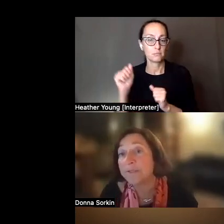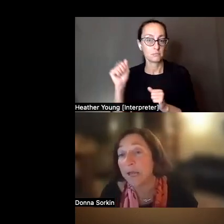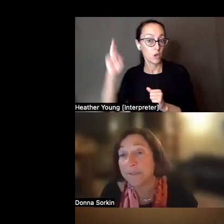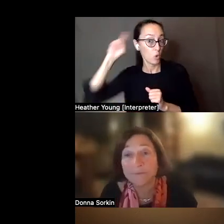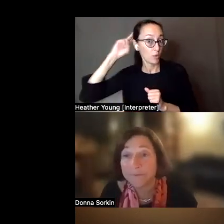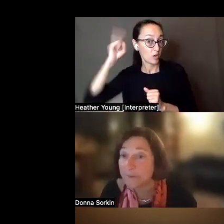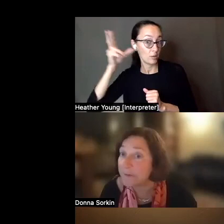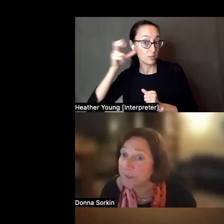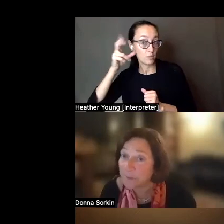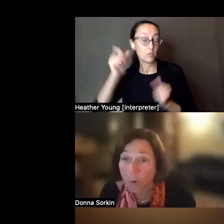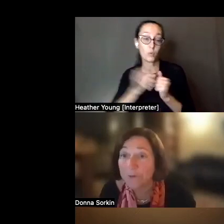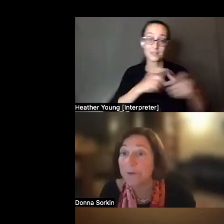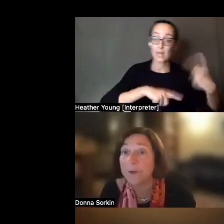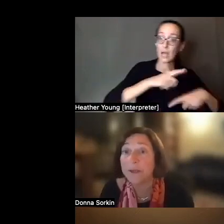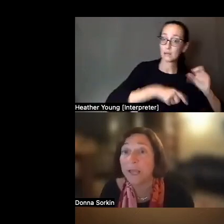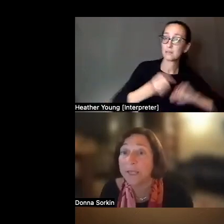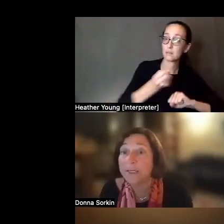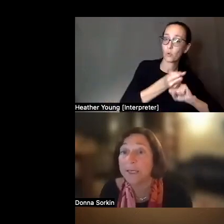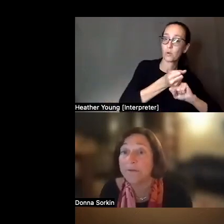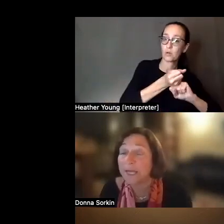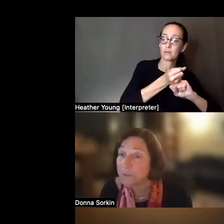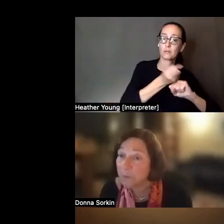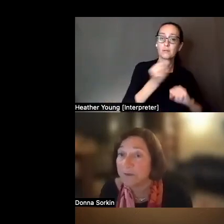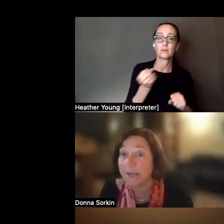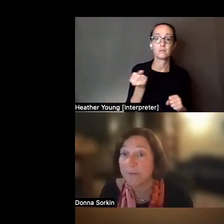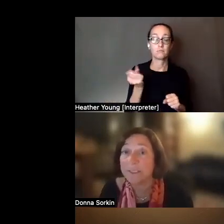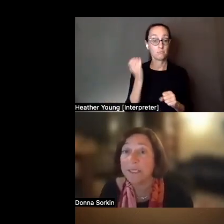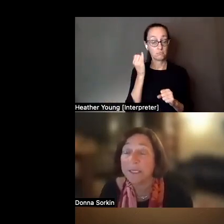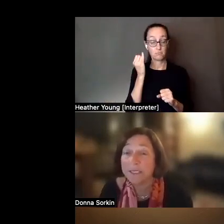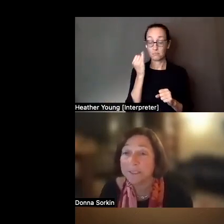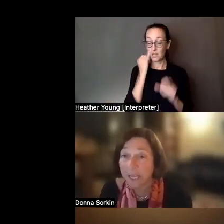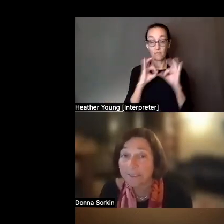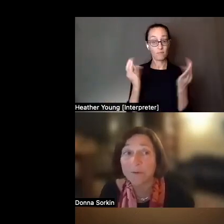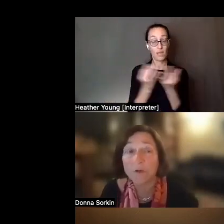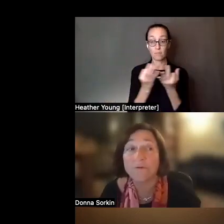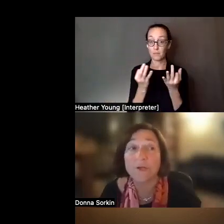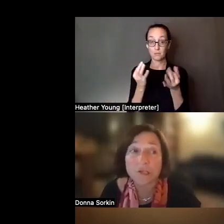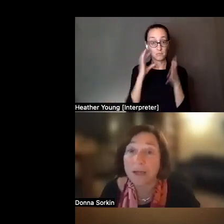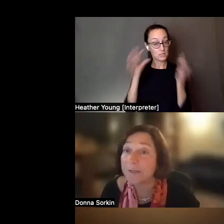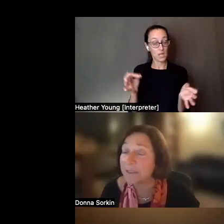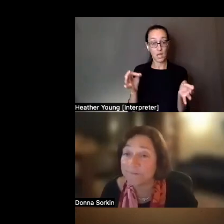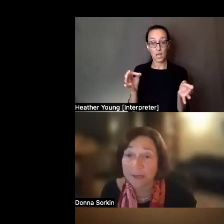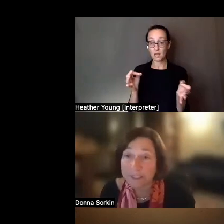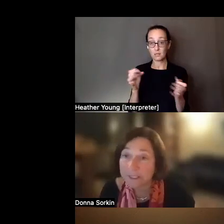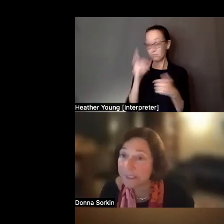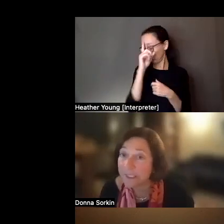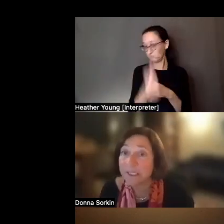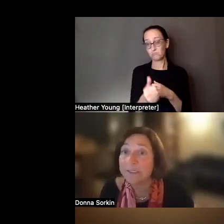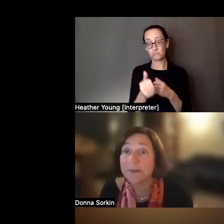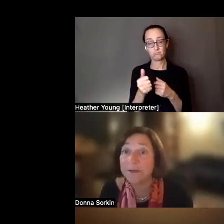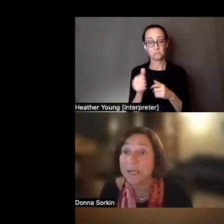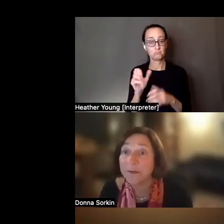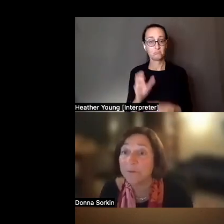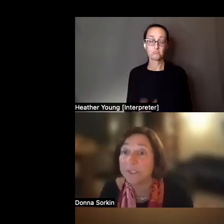with sign support. And if that's what the family decides they want for their child, that's a family